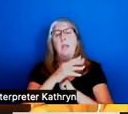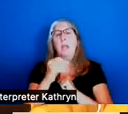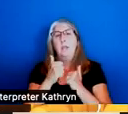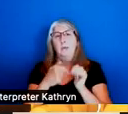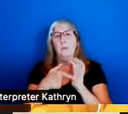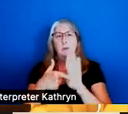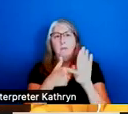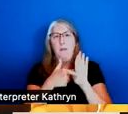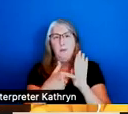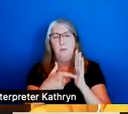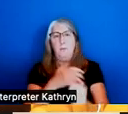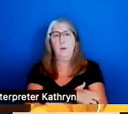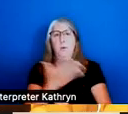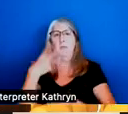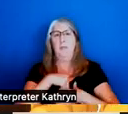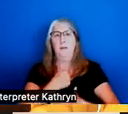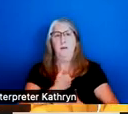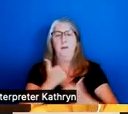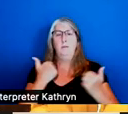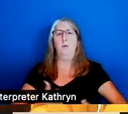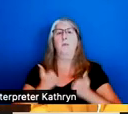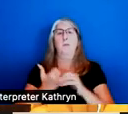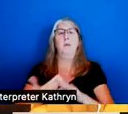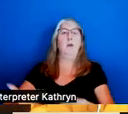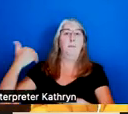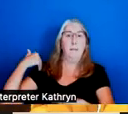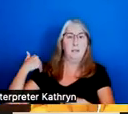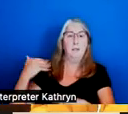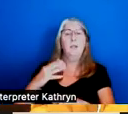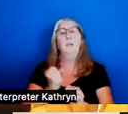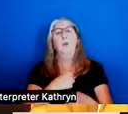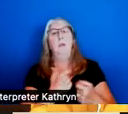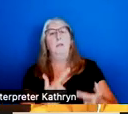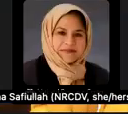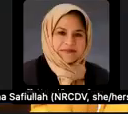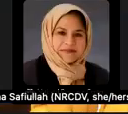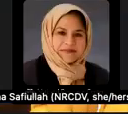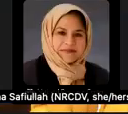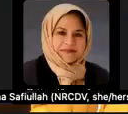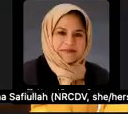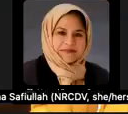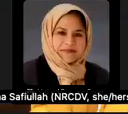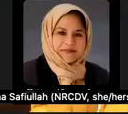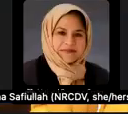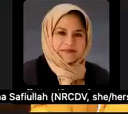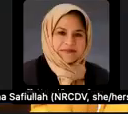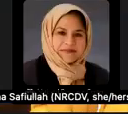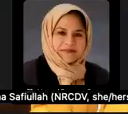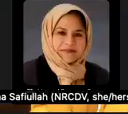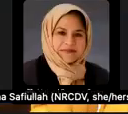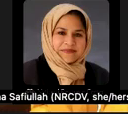power within ourselves to rise above our past and create the life we choose. Let's listen.